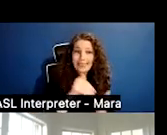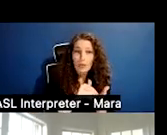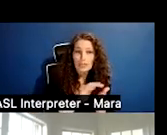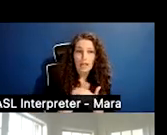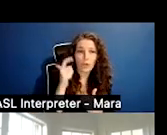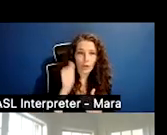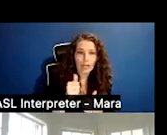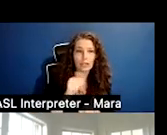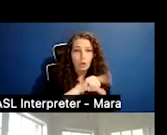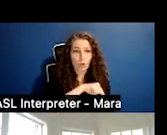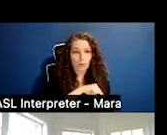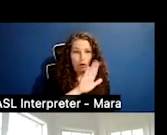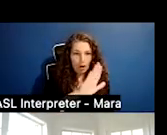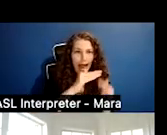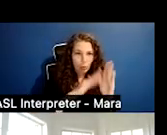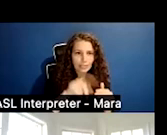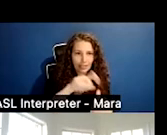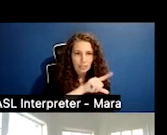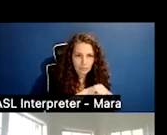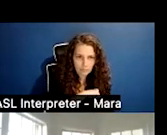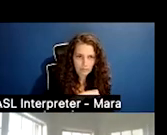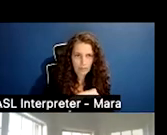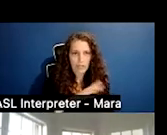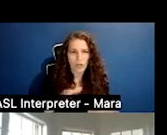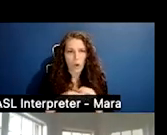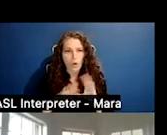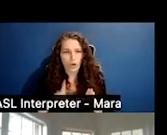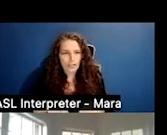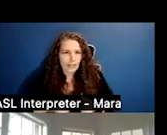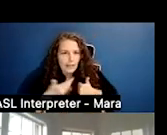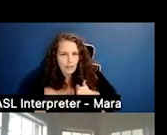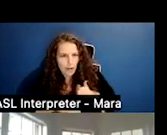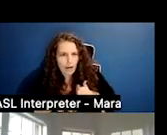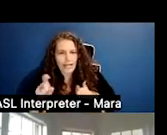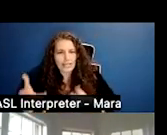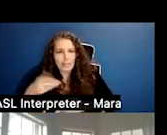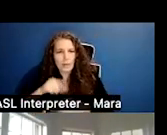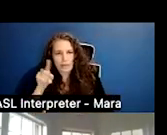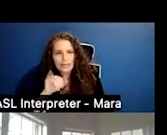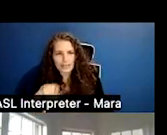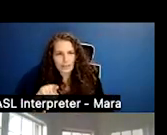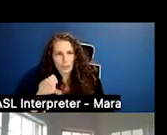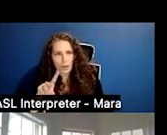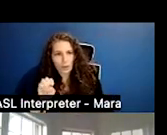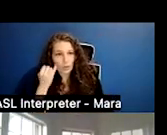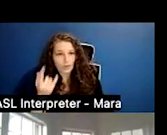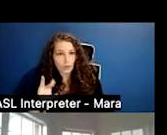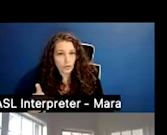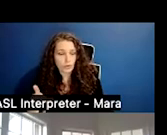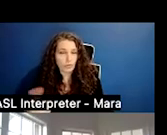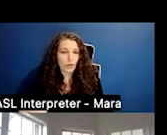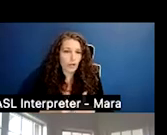occupied, and be in one of our zip codes. So and then you do the retrofit with a permit in accordance with our rules, up